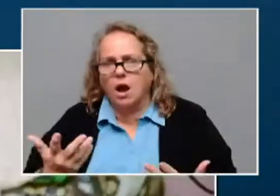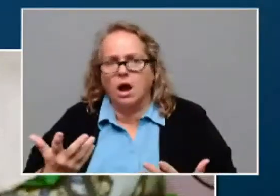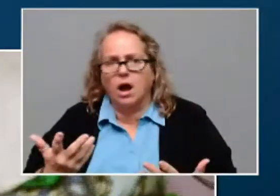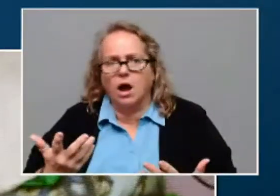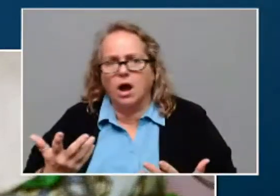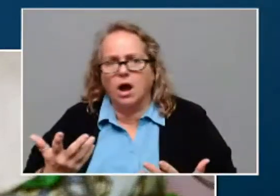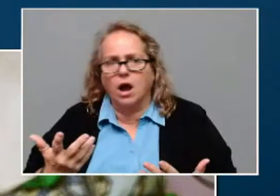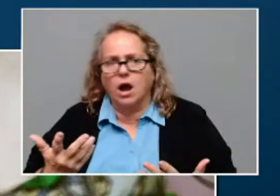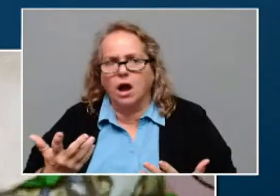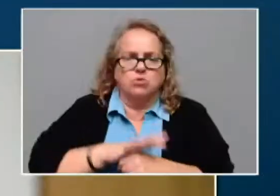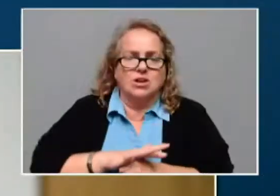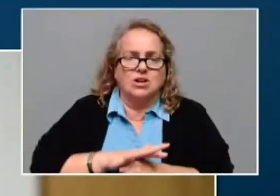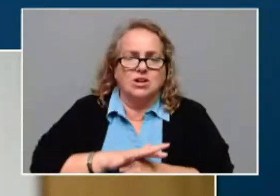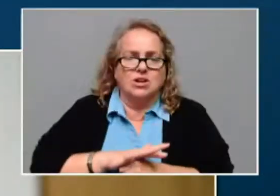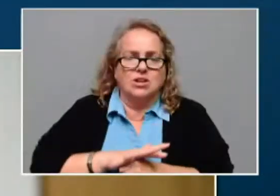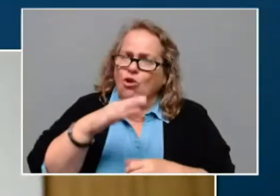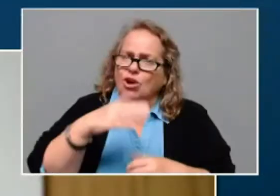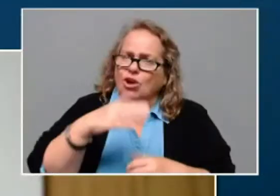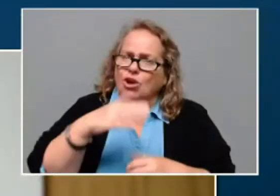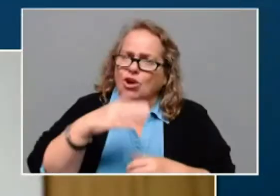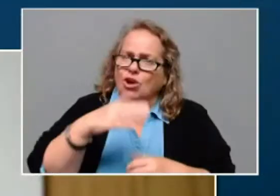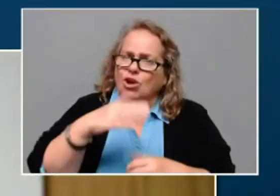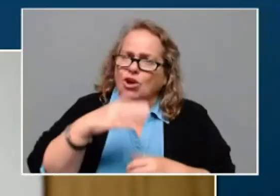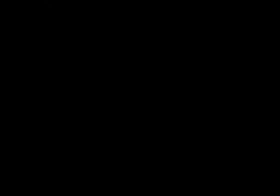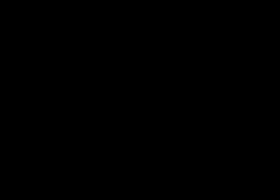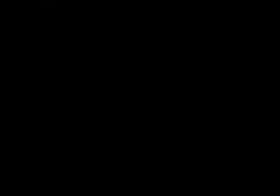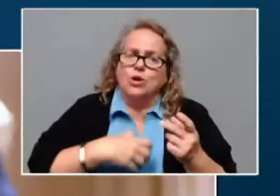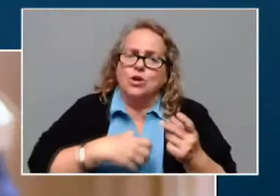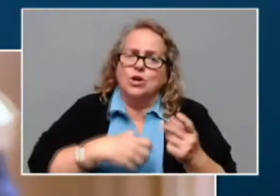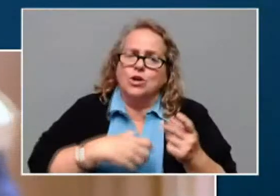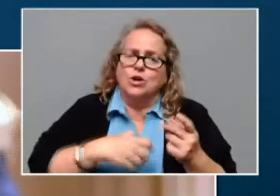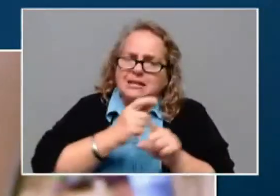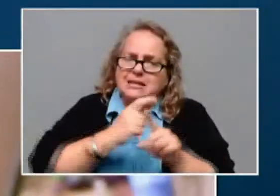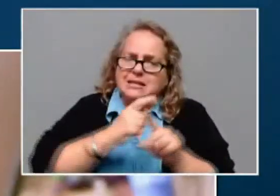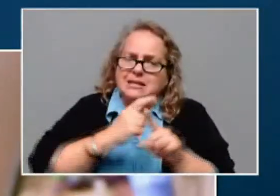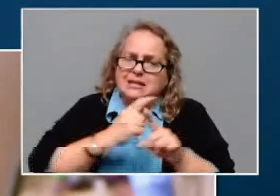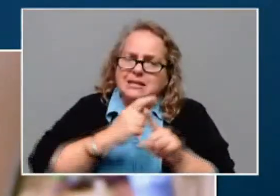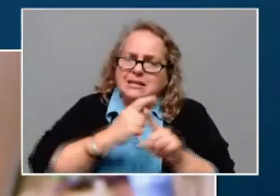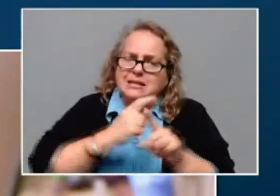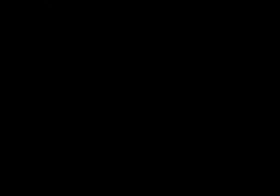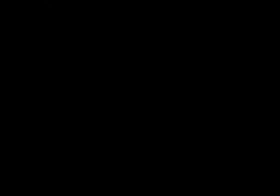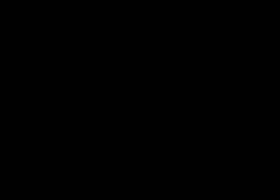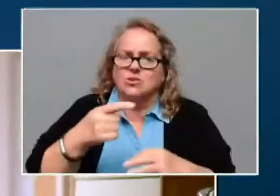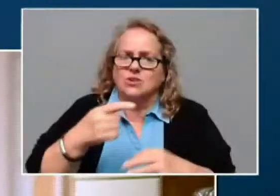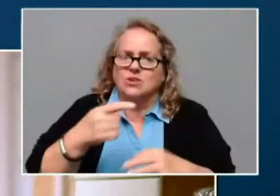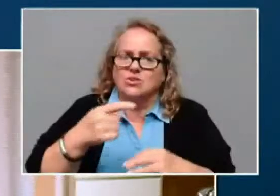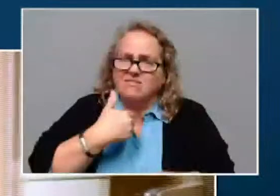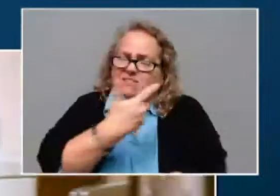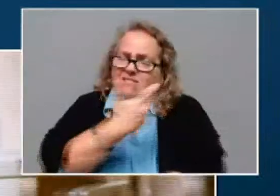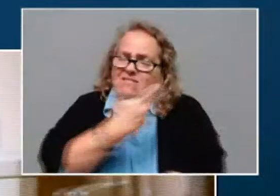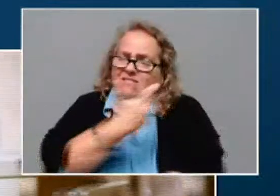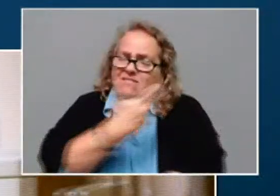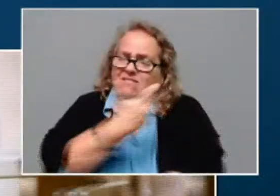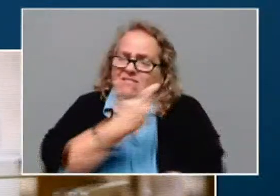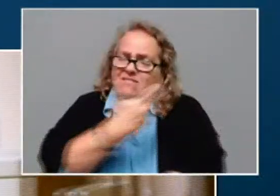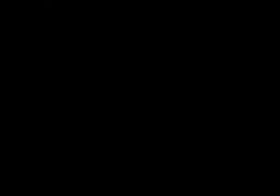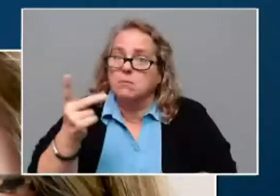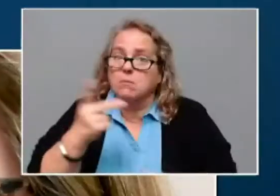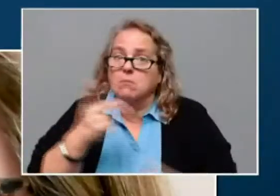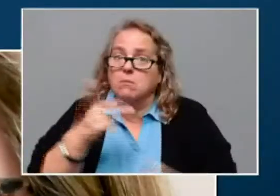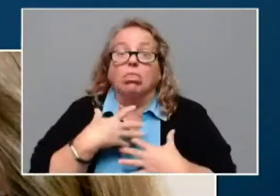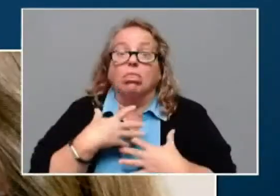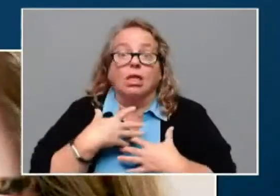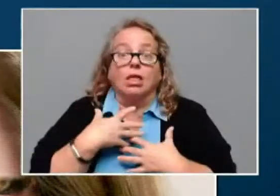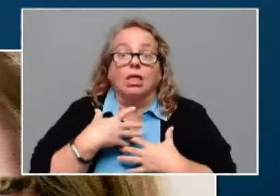decision and maybe would have got the vaccine, or people that look at you and they're smothering essentially, and they literally